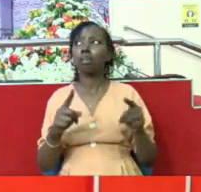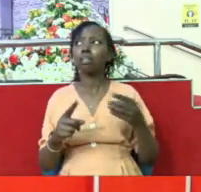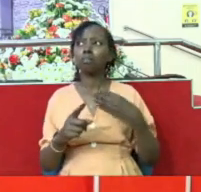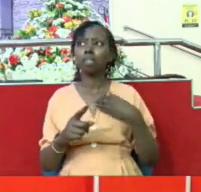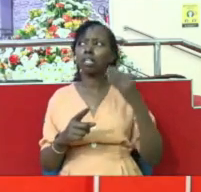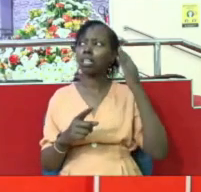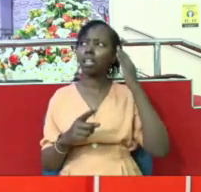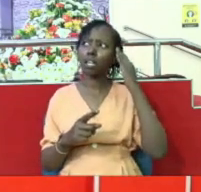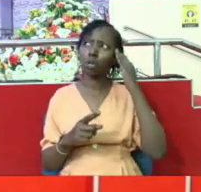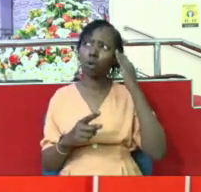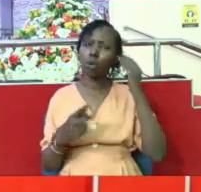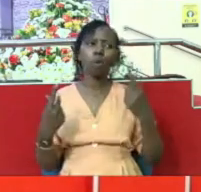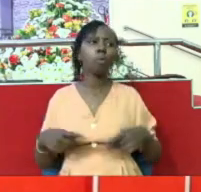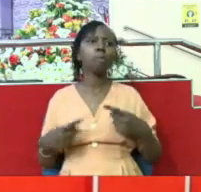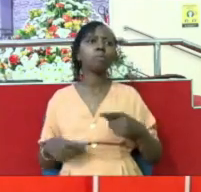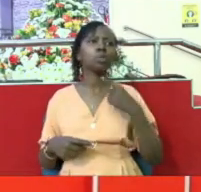when we have tried very much,